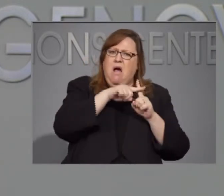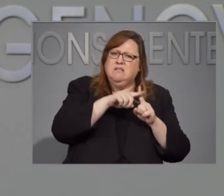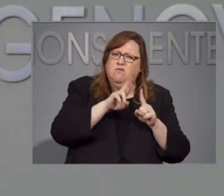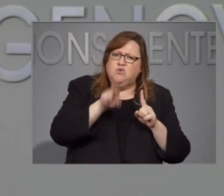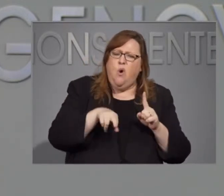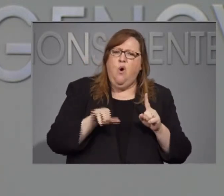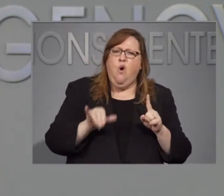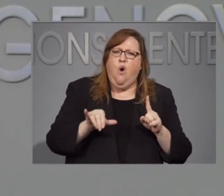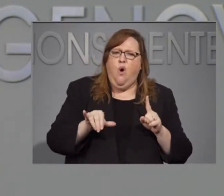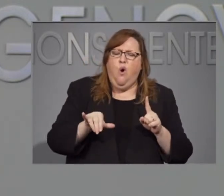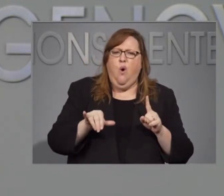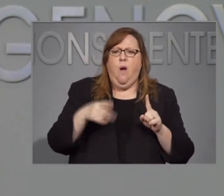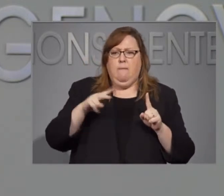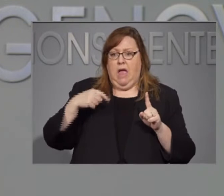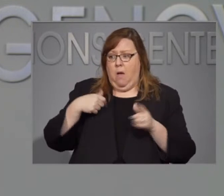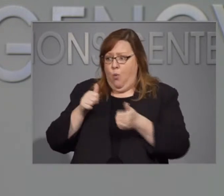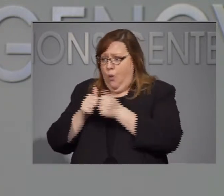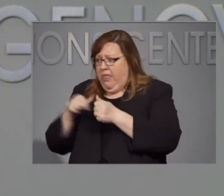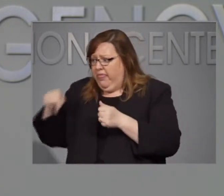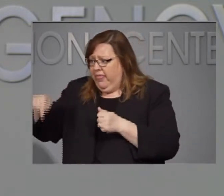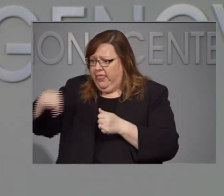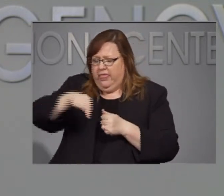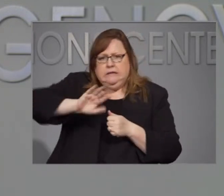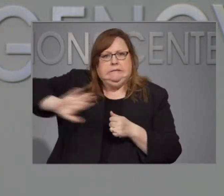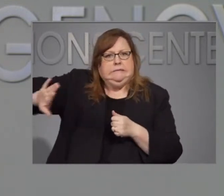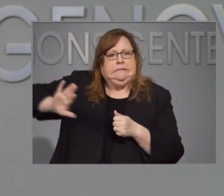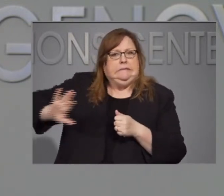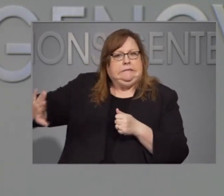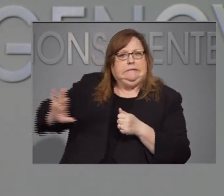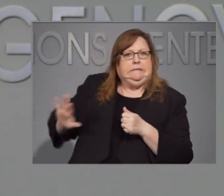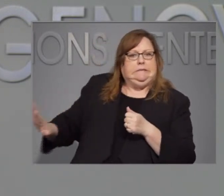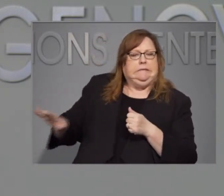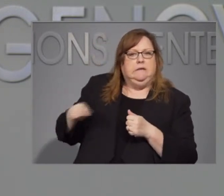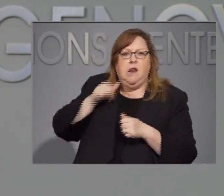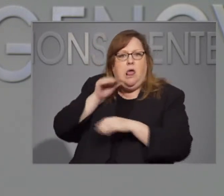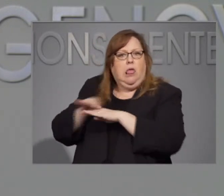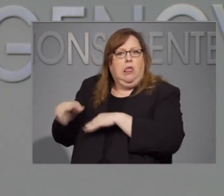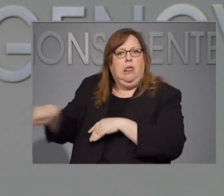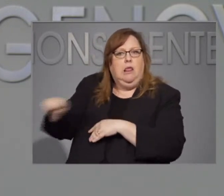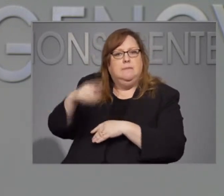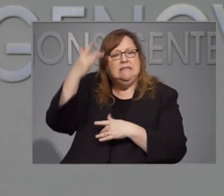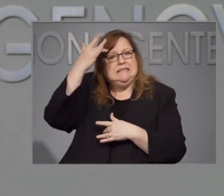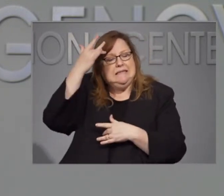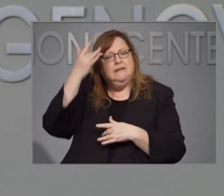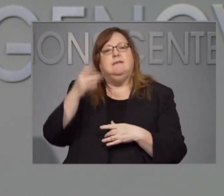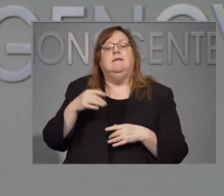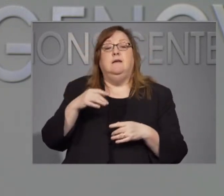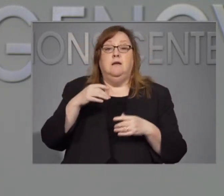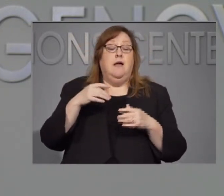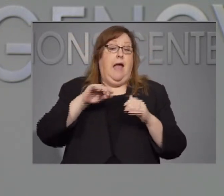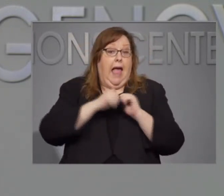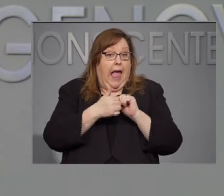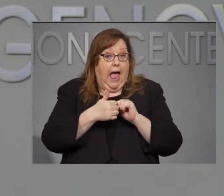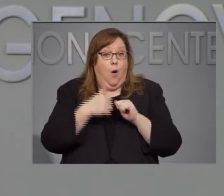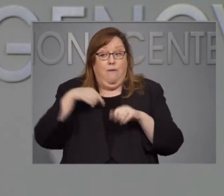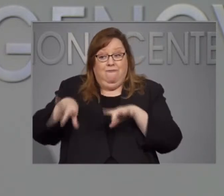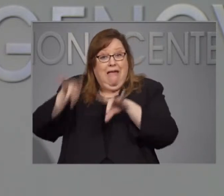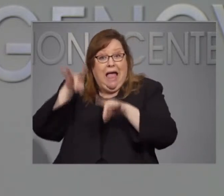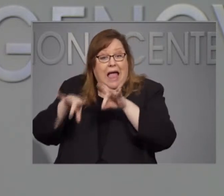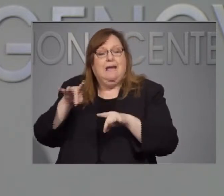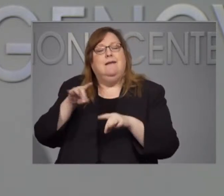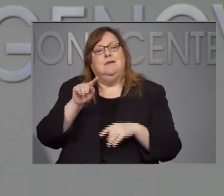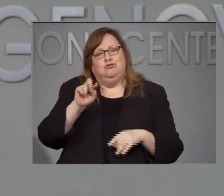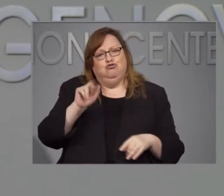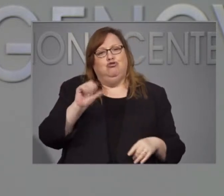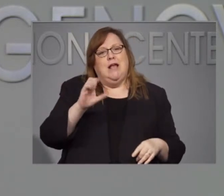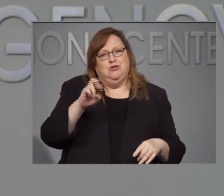as well as ramping up the tracing capacity. So we've been deploying additional tracers from our